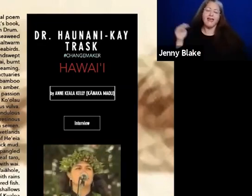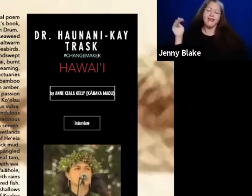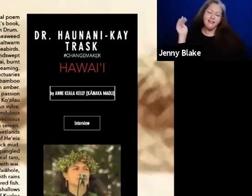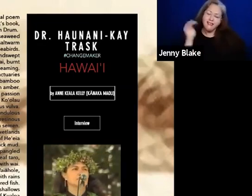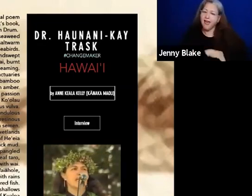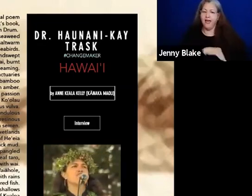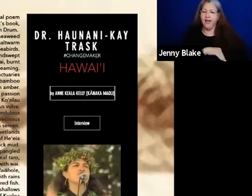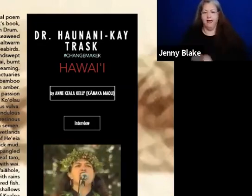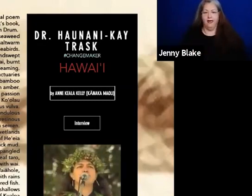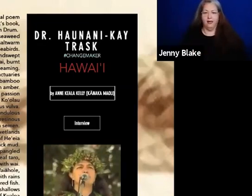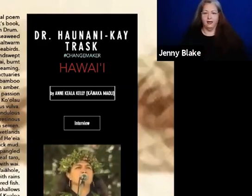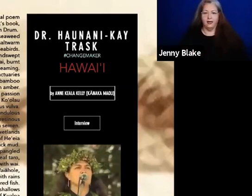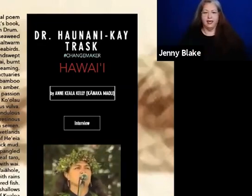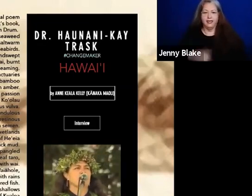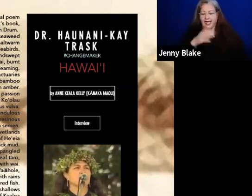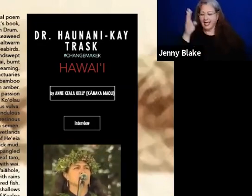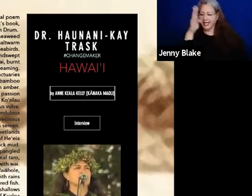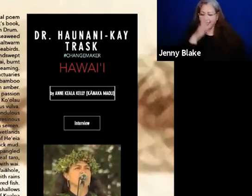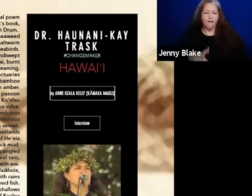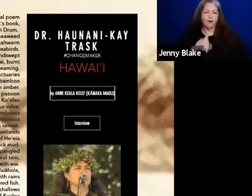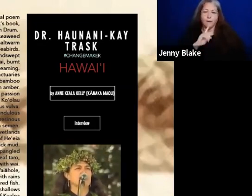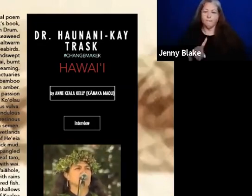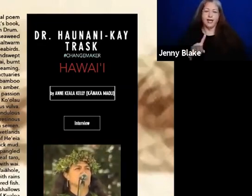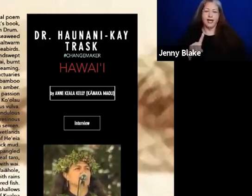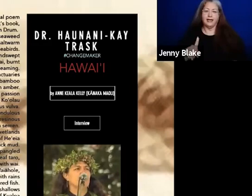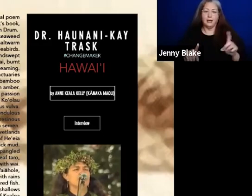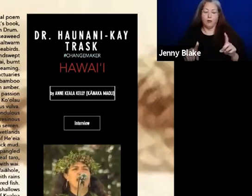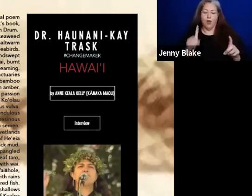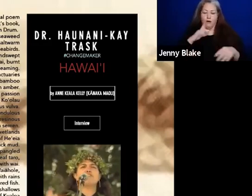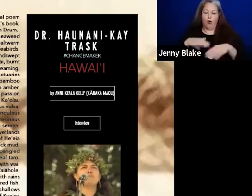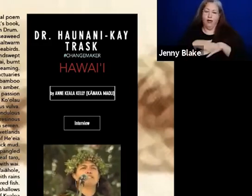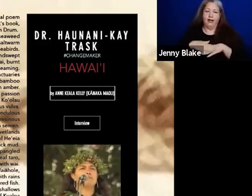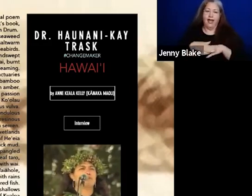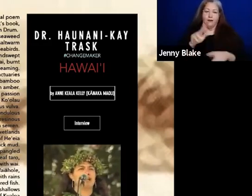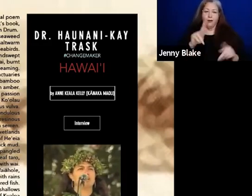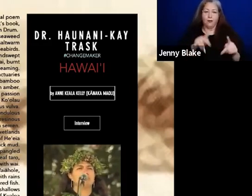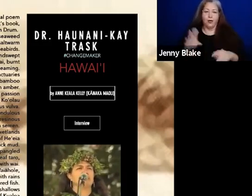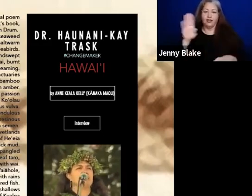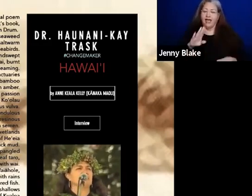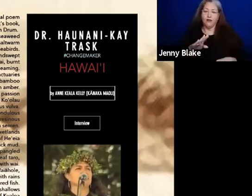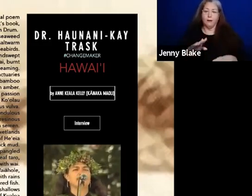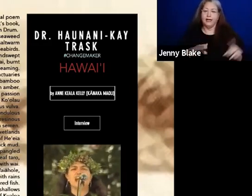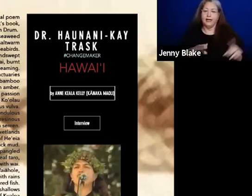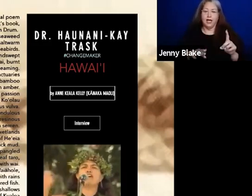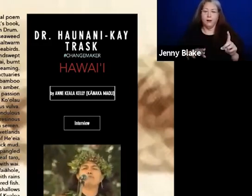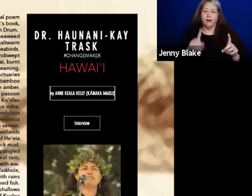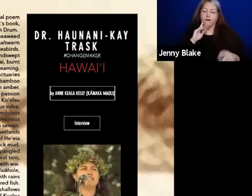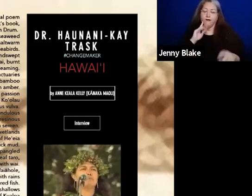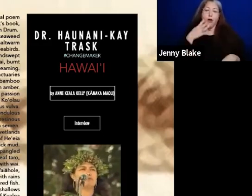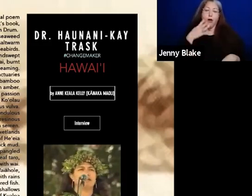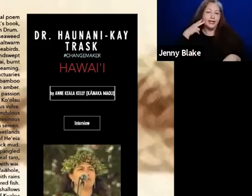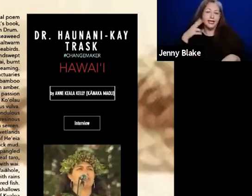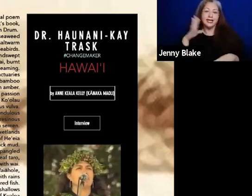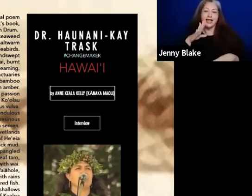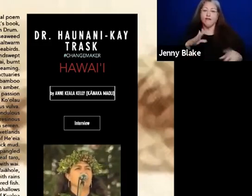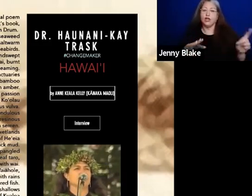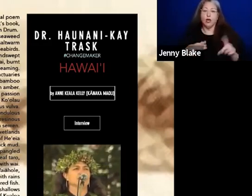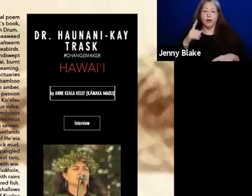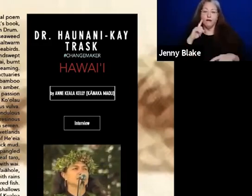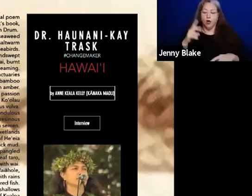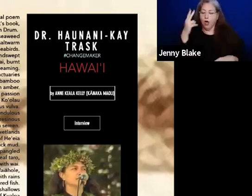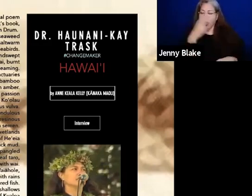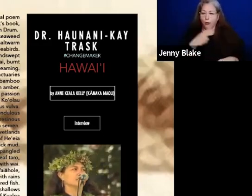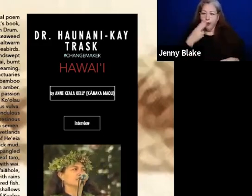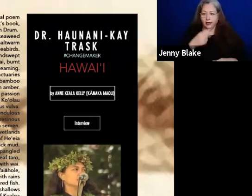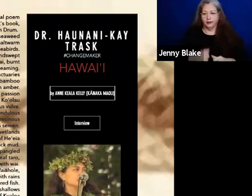lie! They have never been democratic with Native people. They have never been democratic with Indians. They have never been democratic with